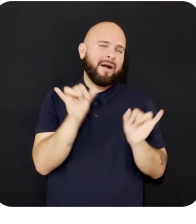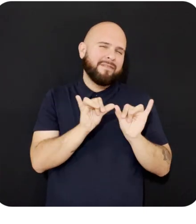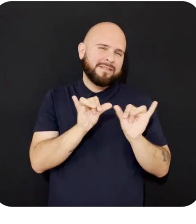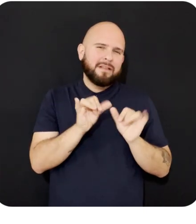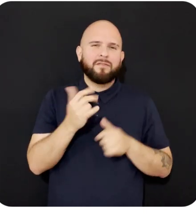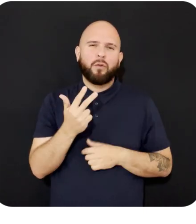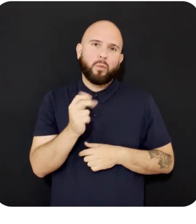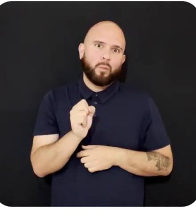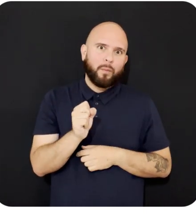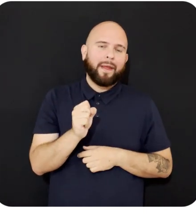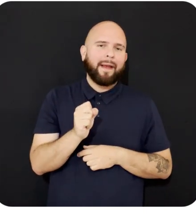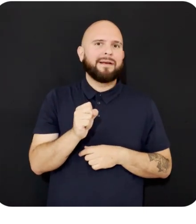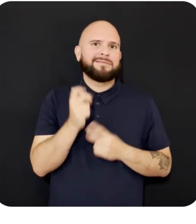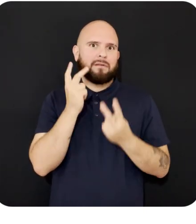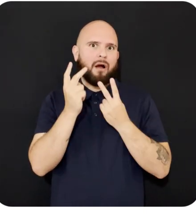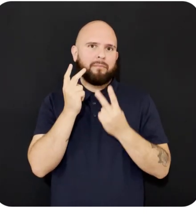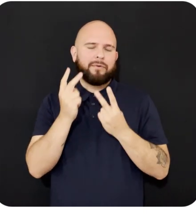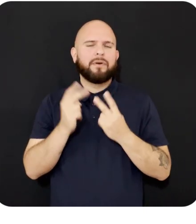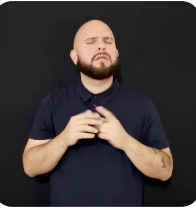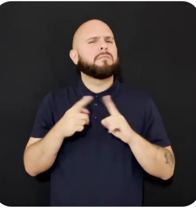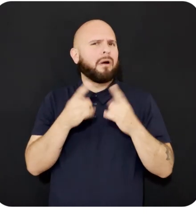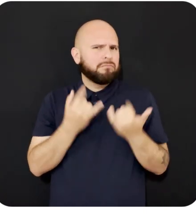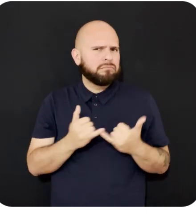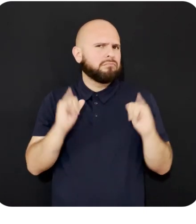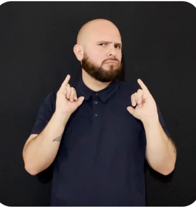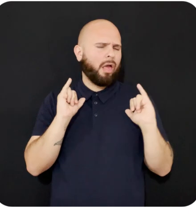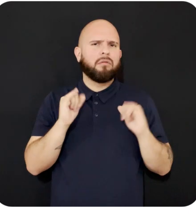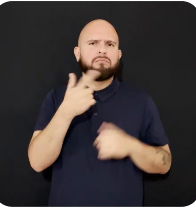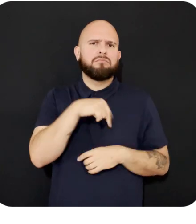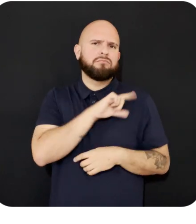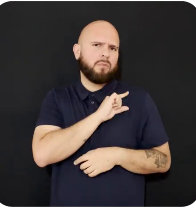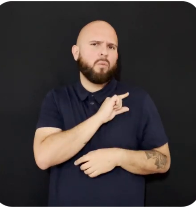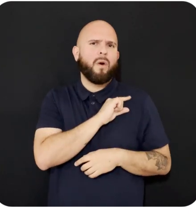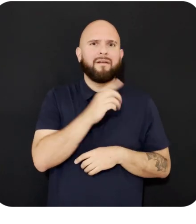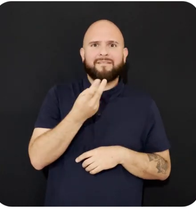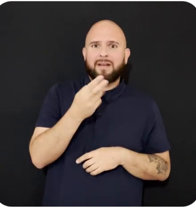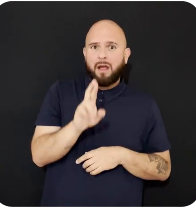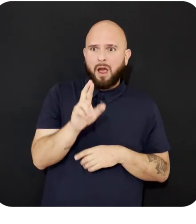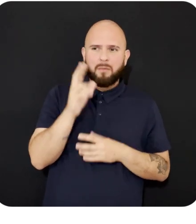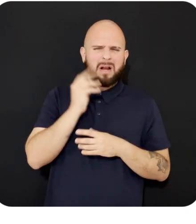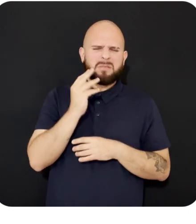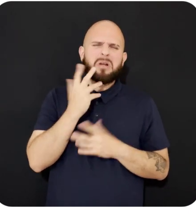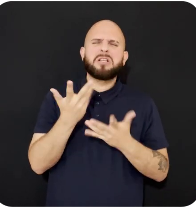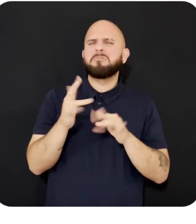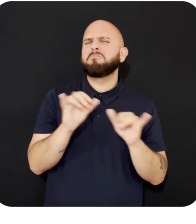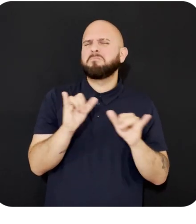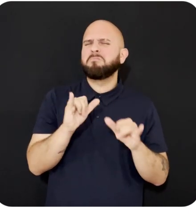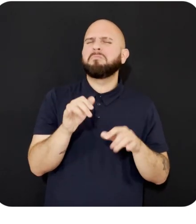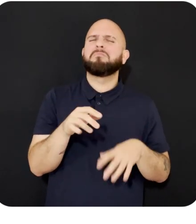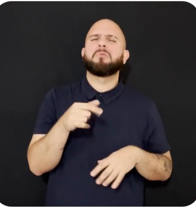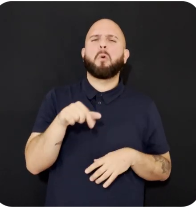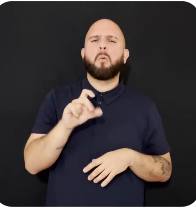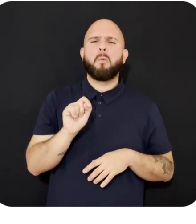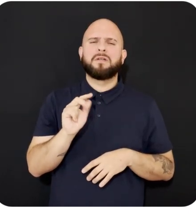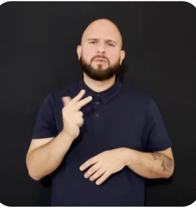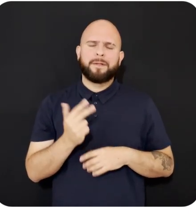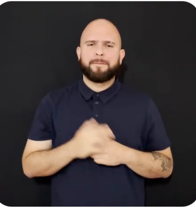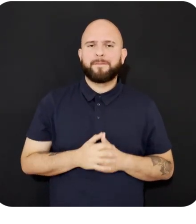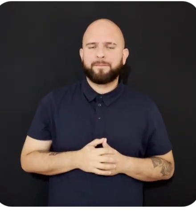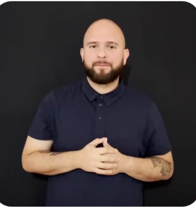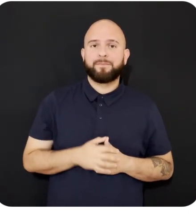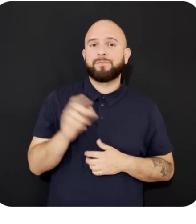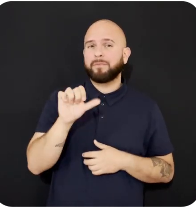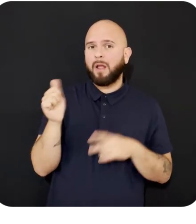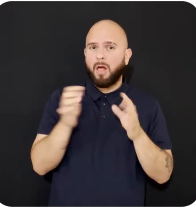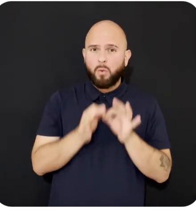of the 3S's optics, but they still make for a similar quality MR experience comparable to Quest 3.